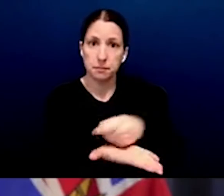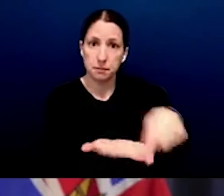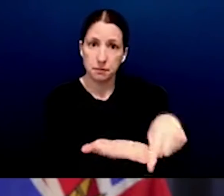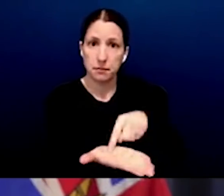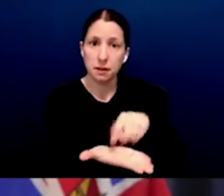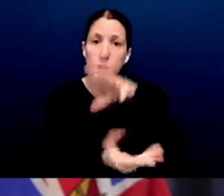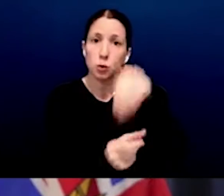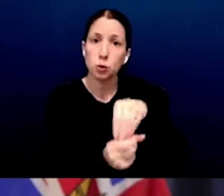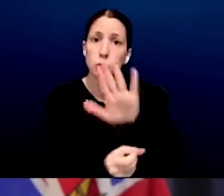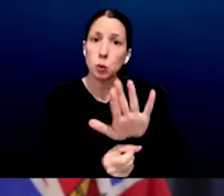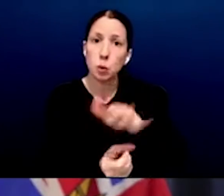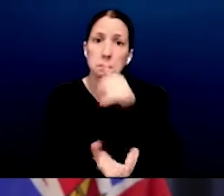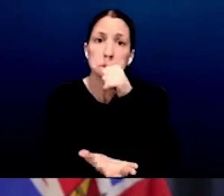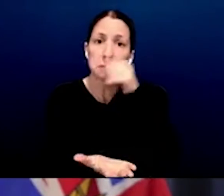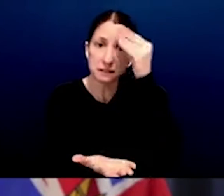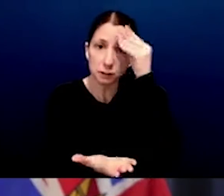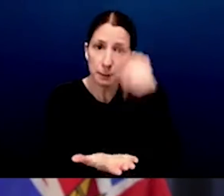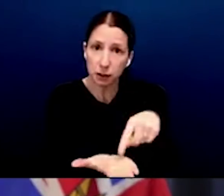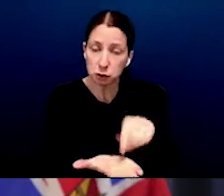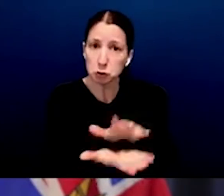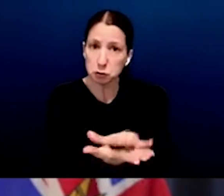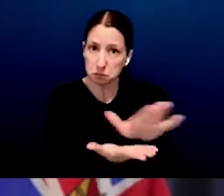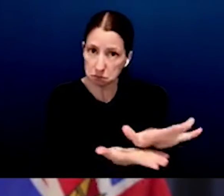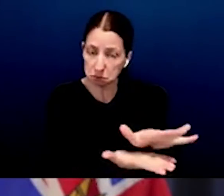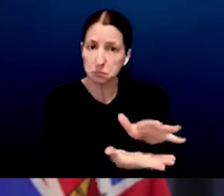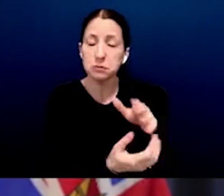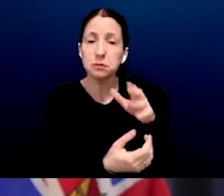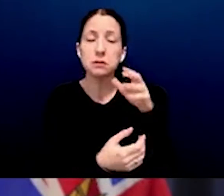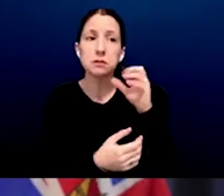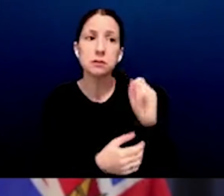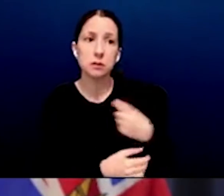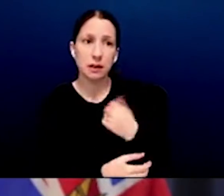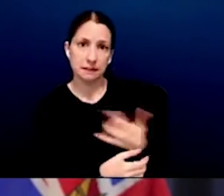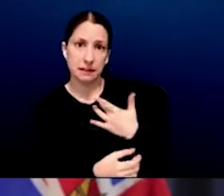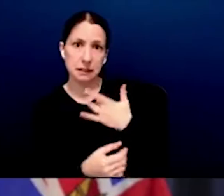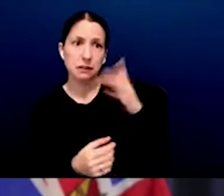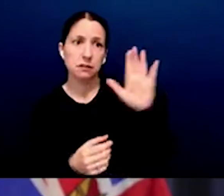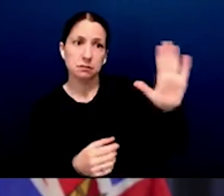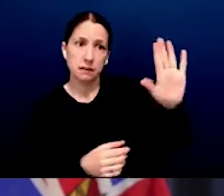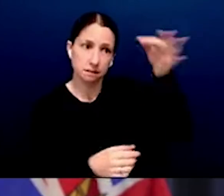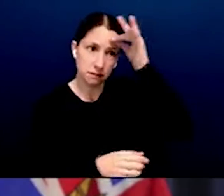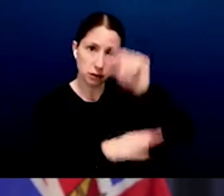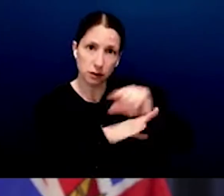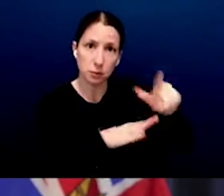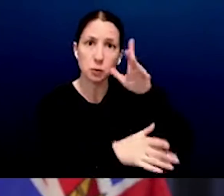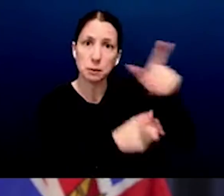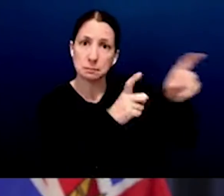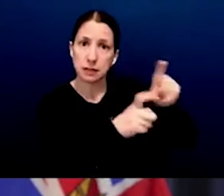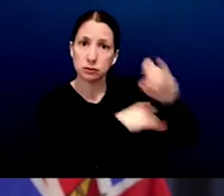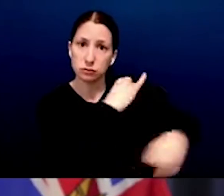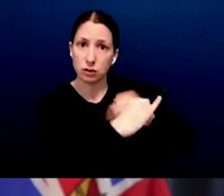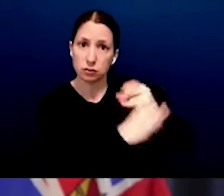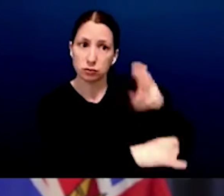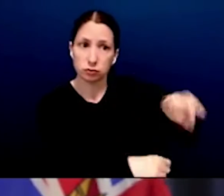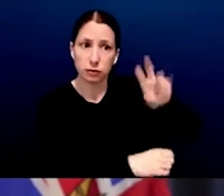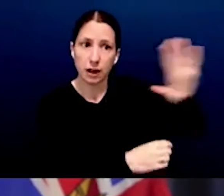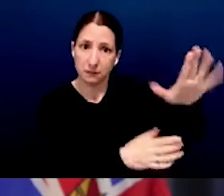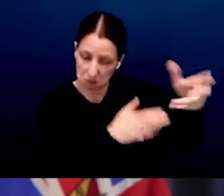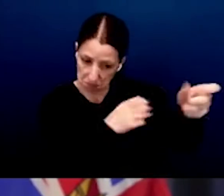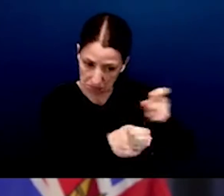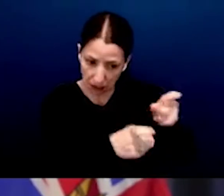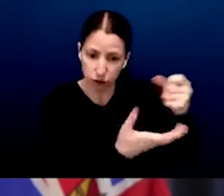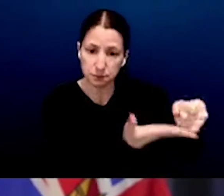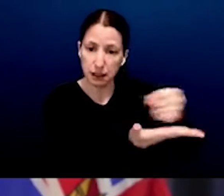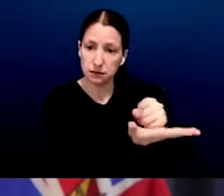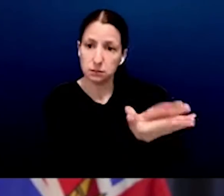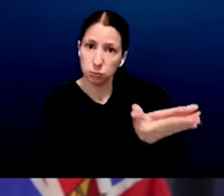information. So I felt that the federal government would manage international travel in their way, and we would manage our domestic interactions